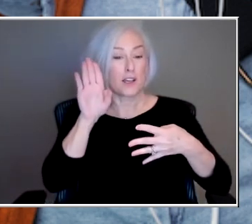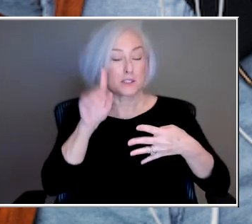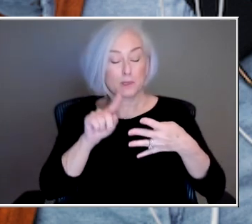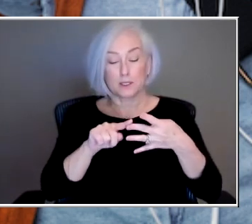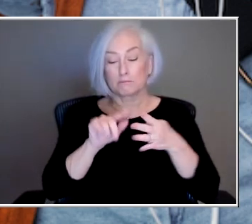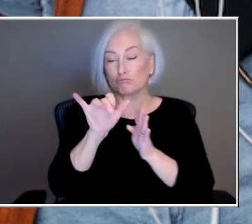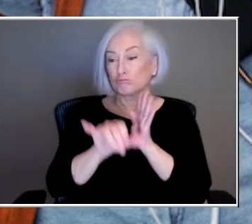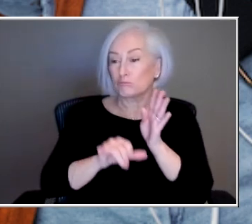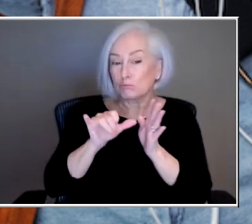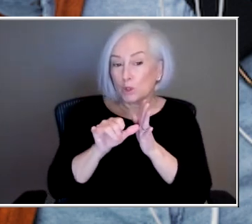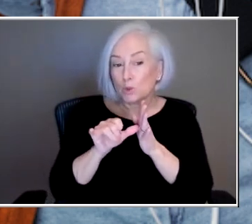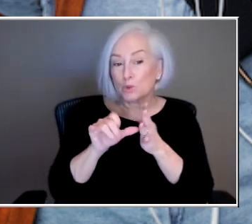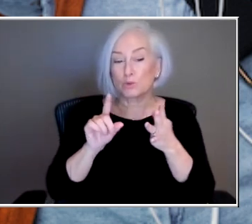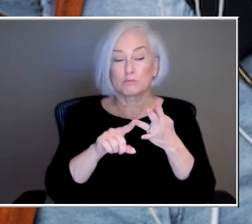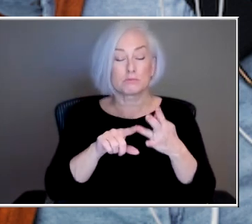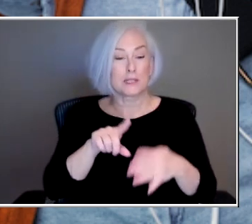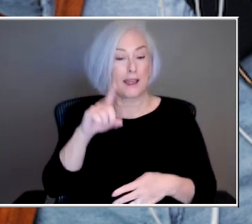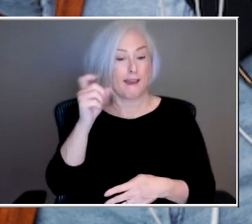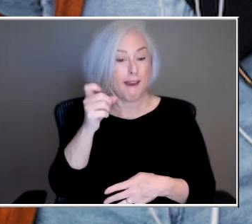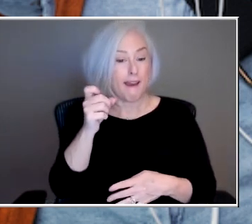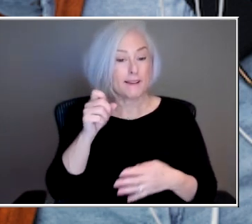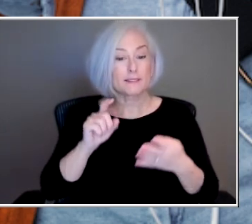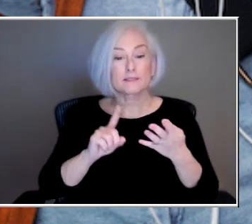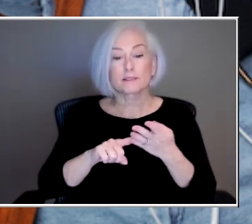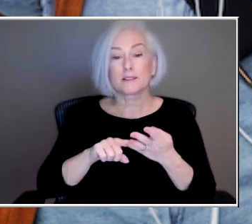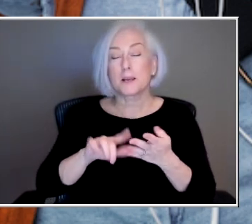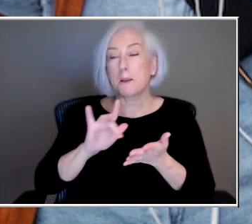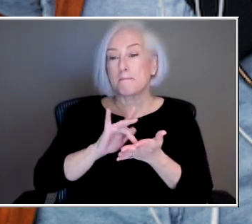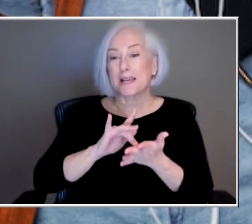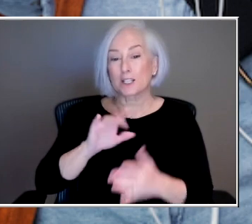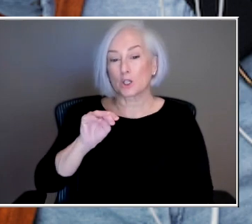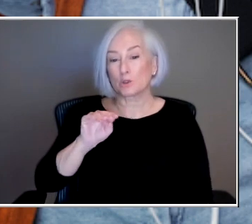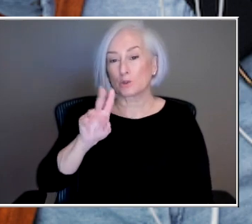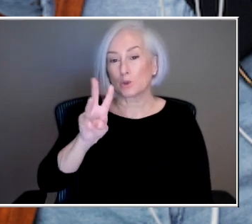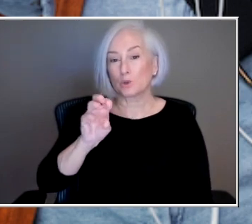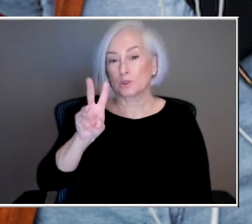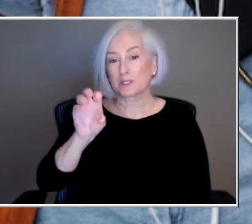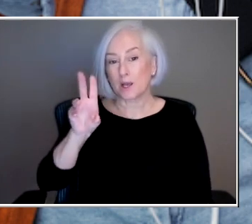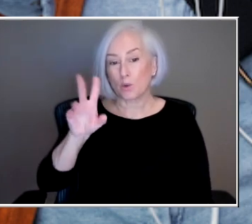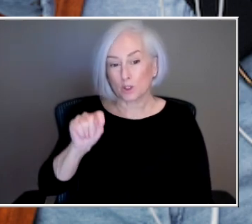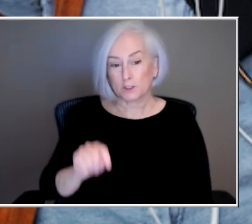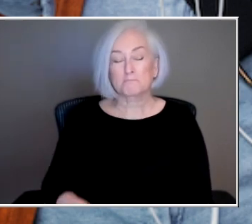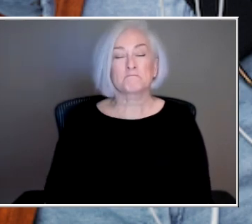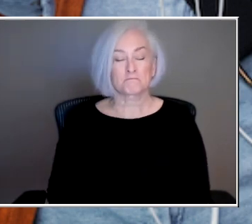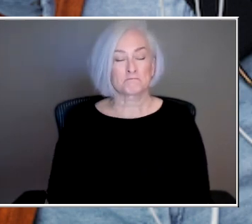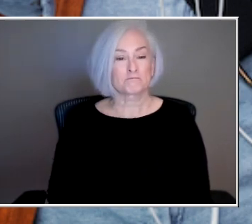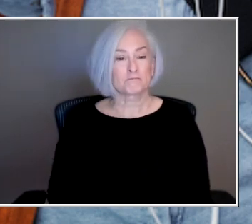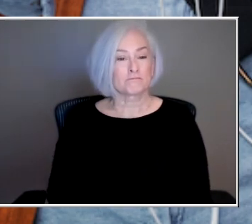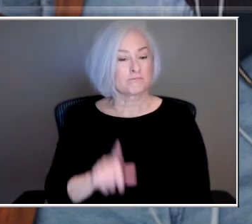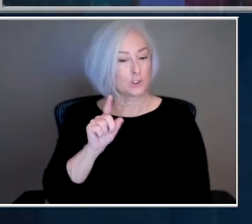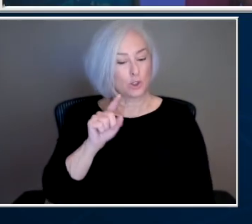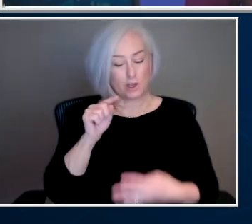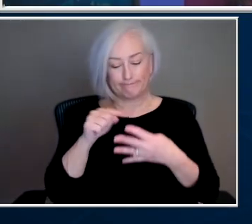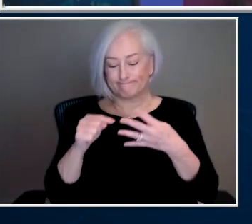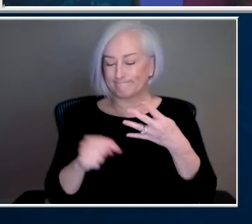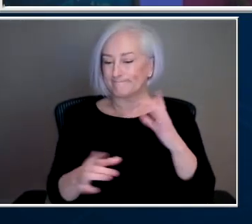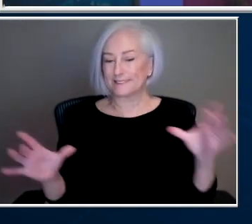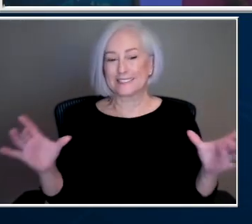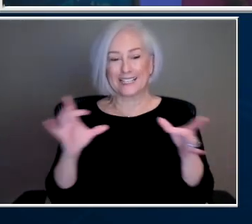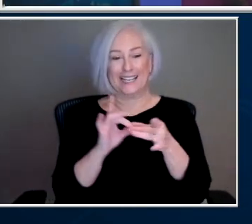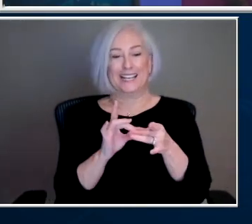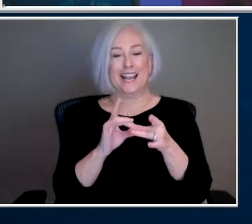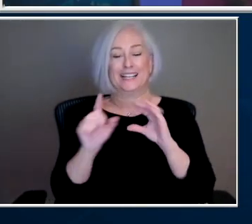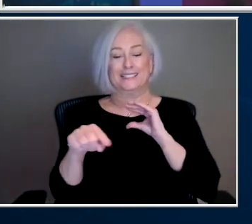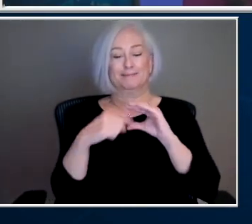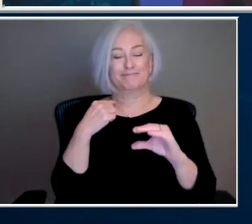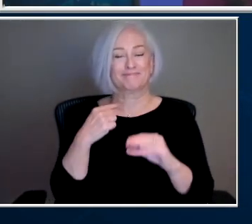X platform, or you can email the Medical News Network. We have all the ways to connect with us in real time right there on your screen. And